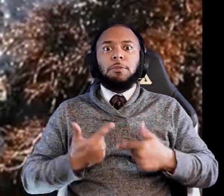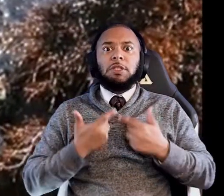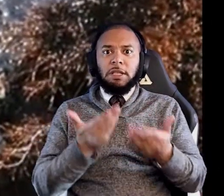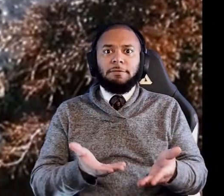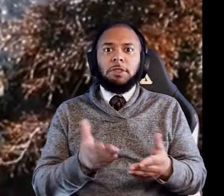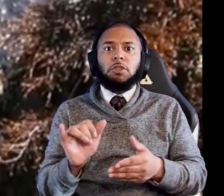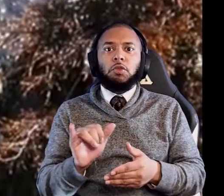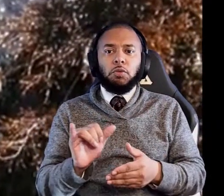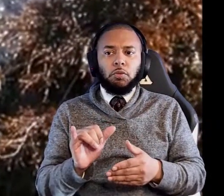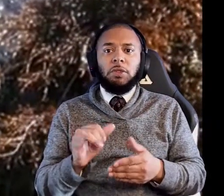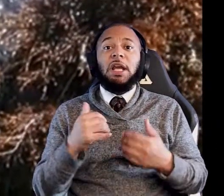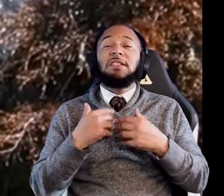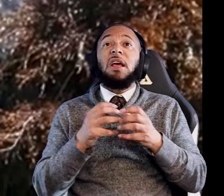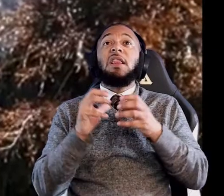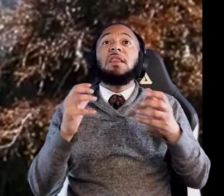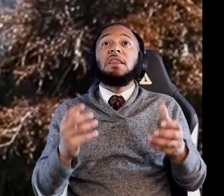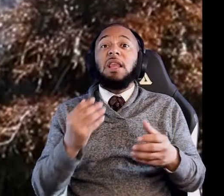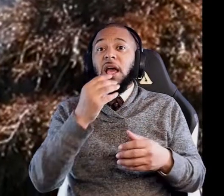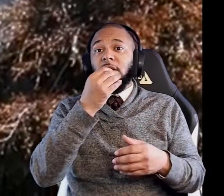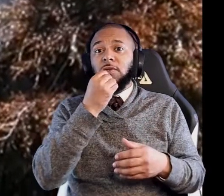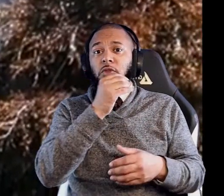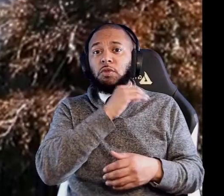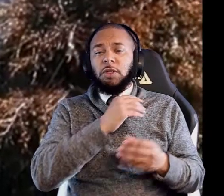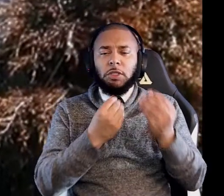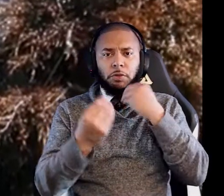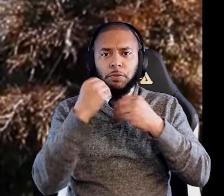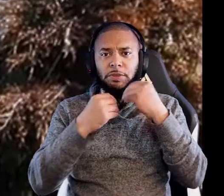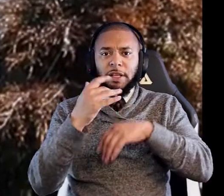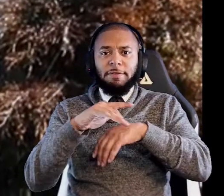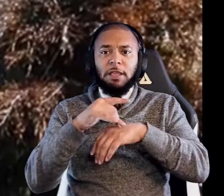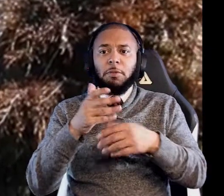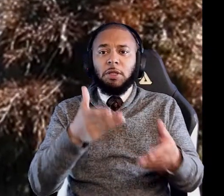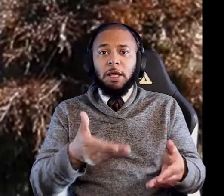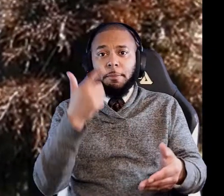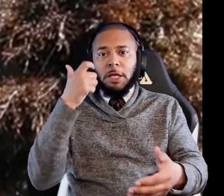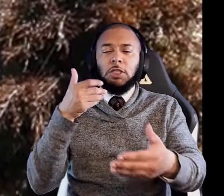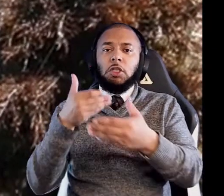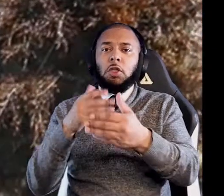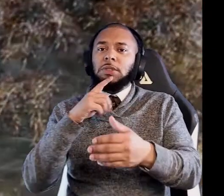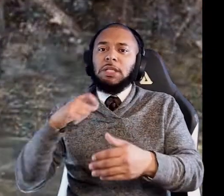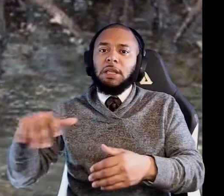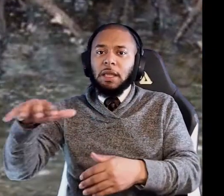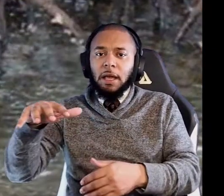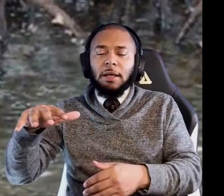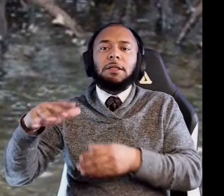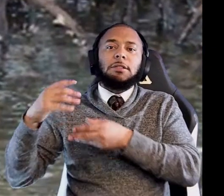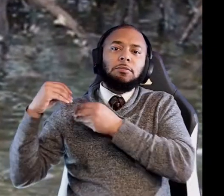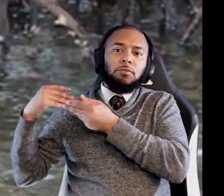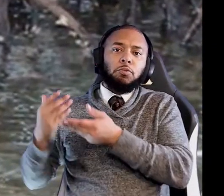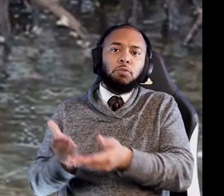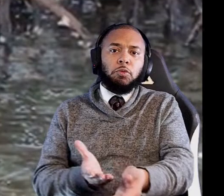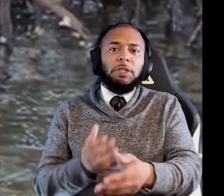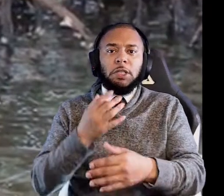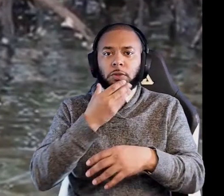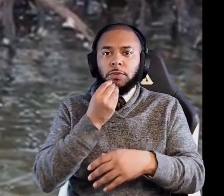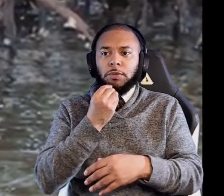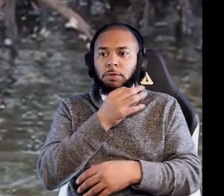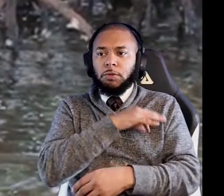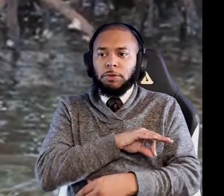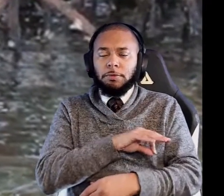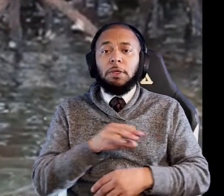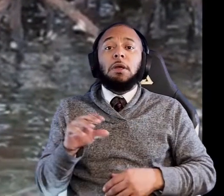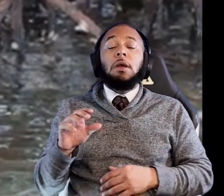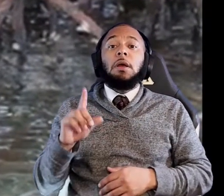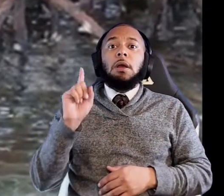area of high nutrition as well, close to the land masses. It supports great growth of plants and animals. Mangrove swamps